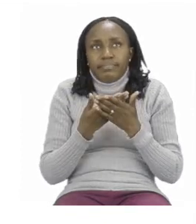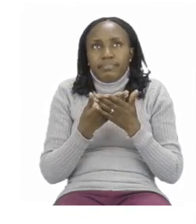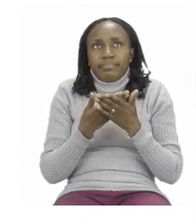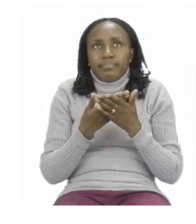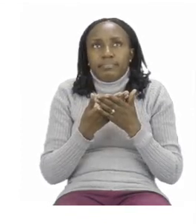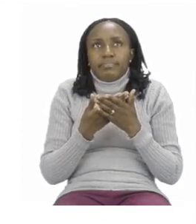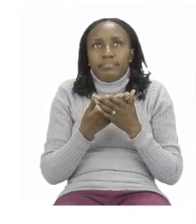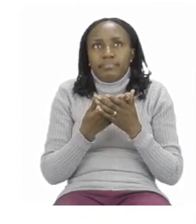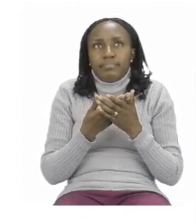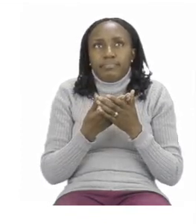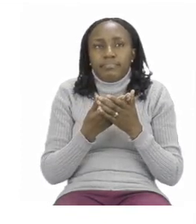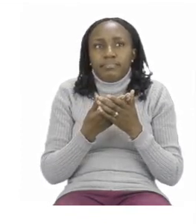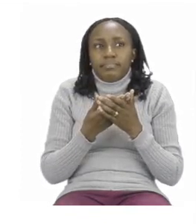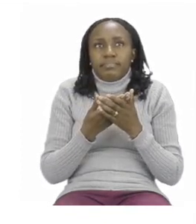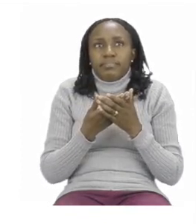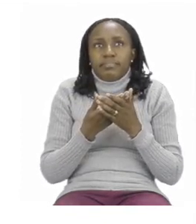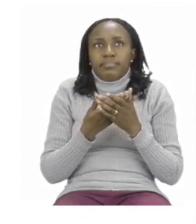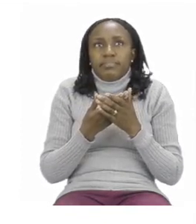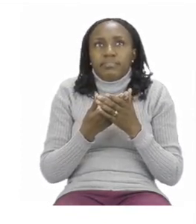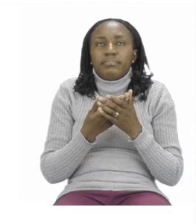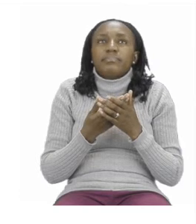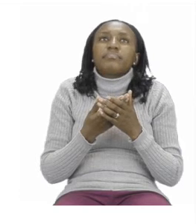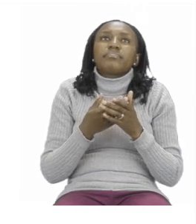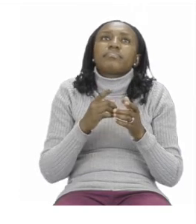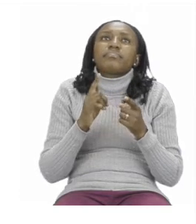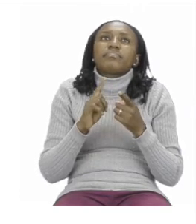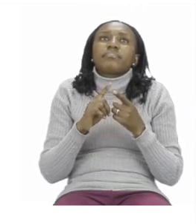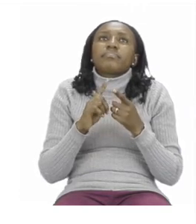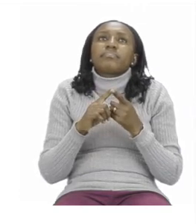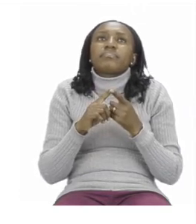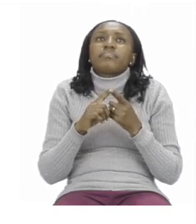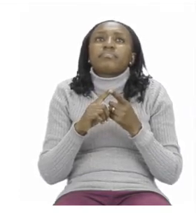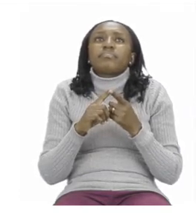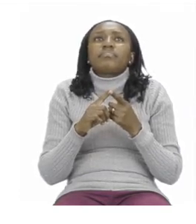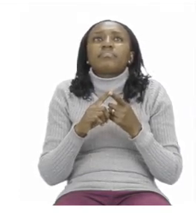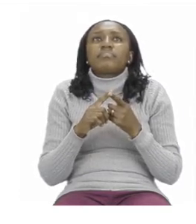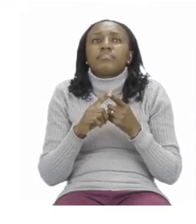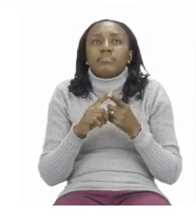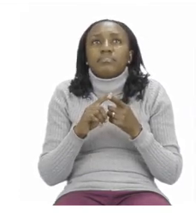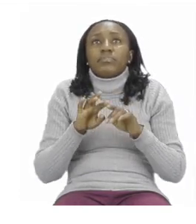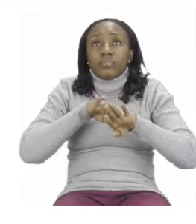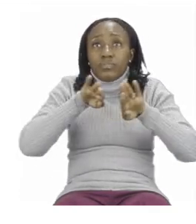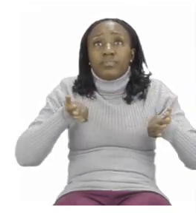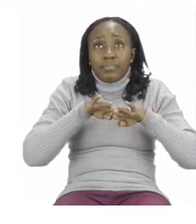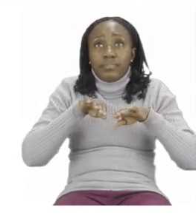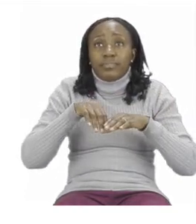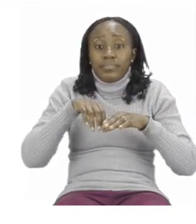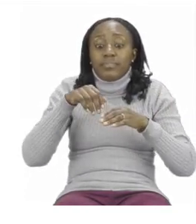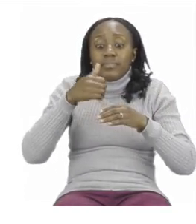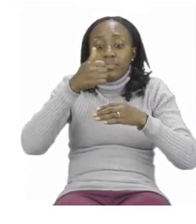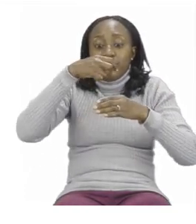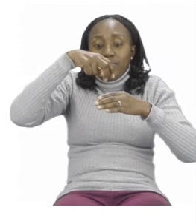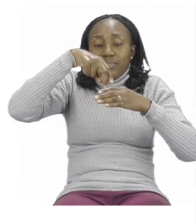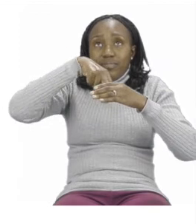first picture is a picture of a safety float. A